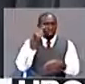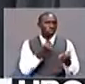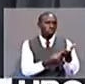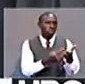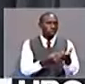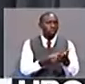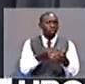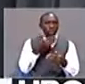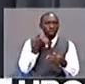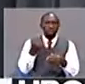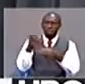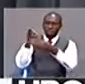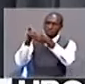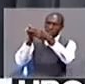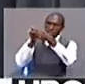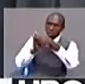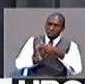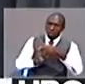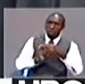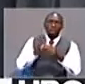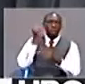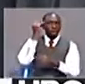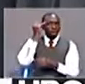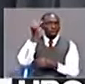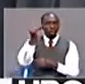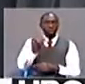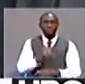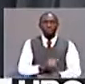the late Archbishop. This is a man